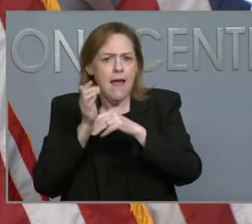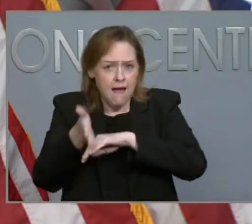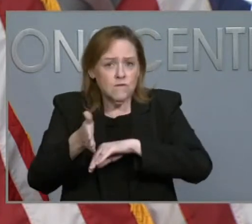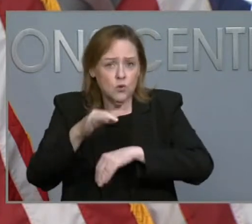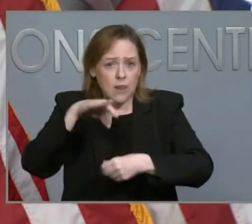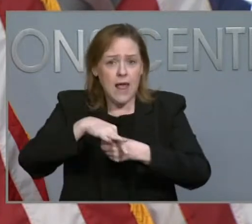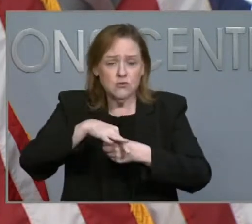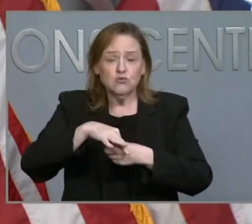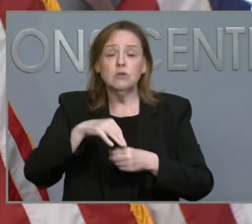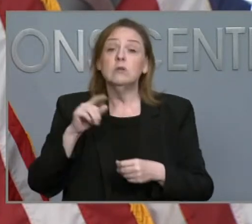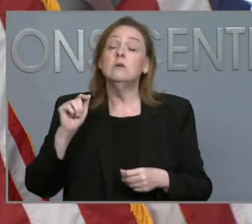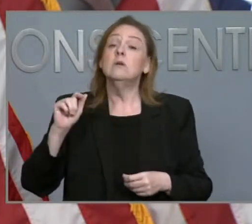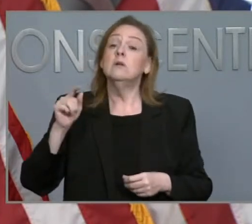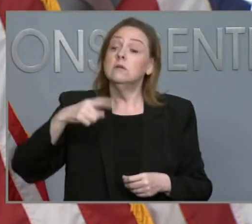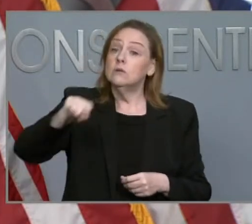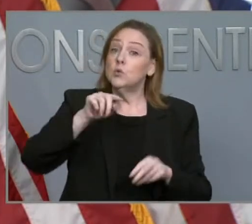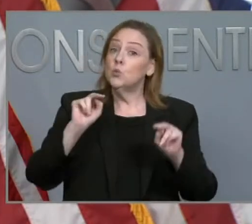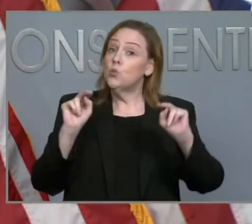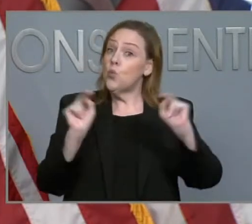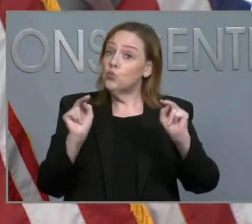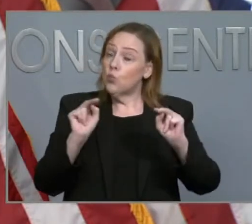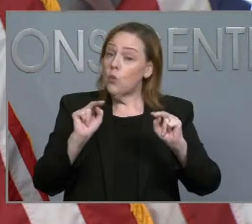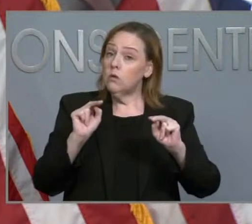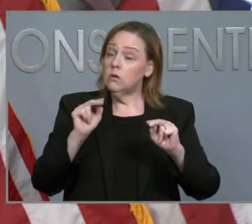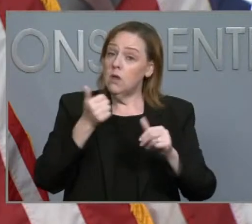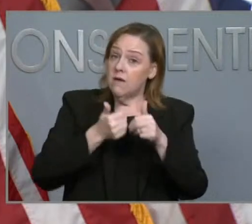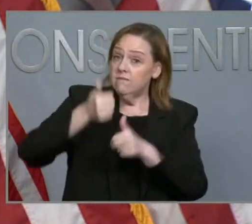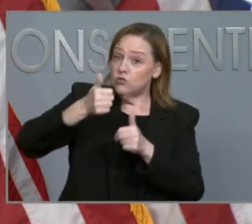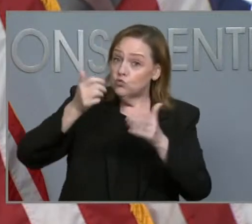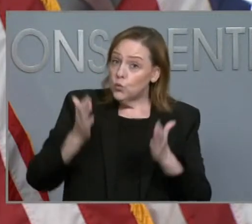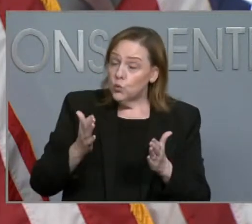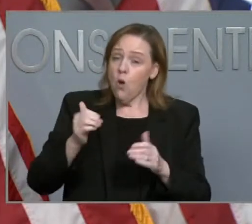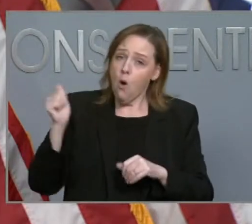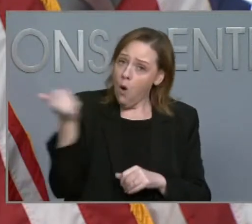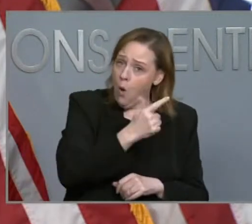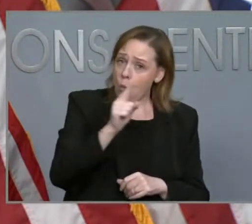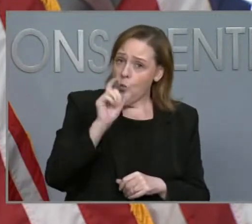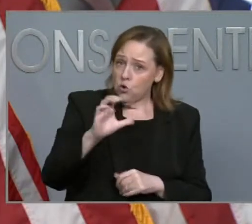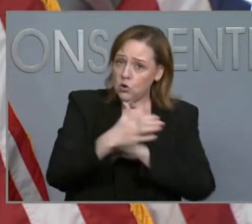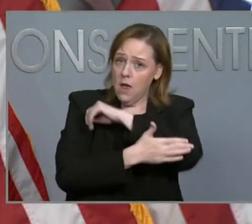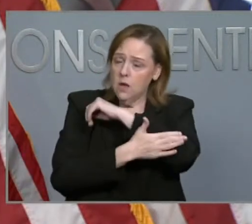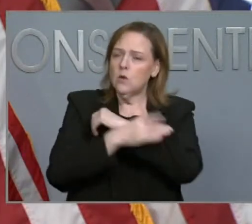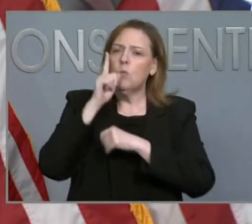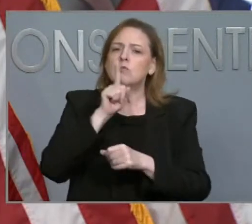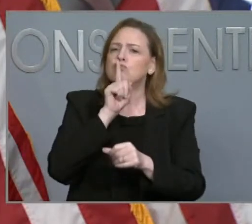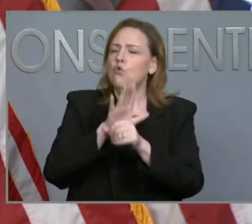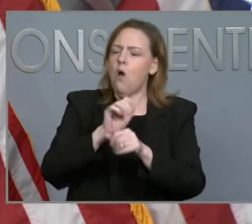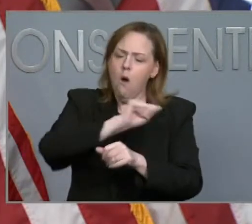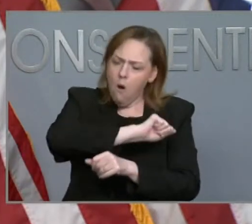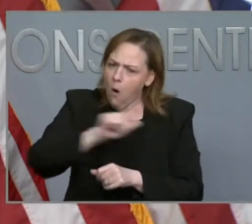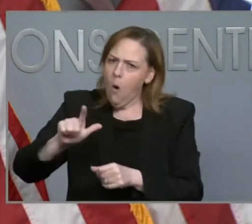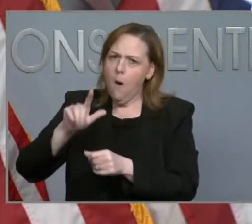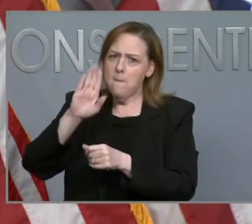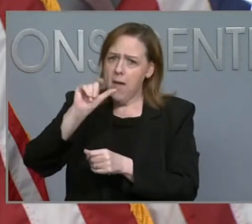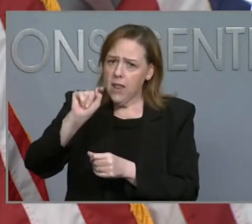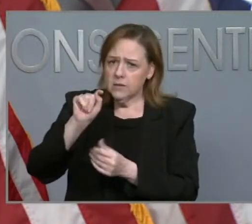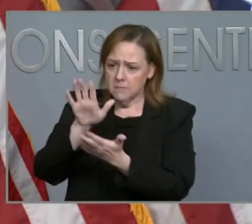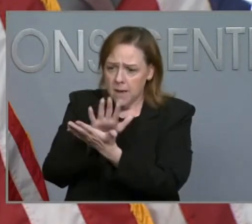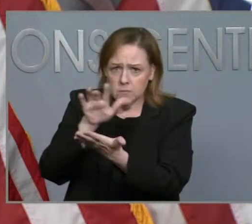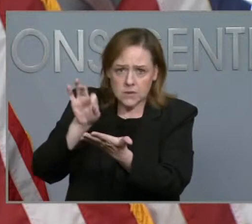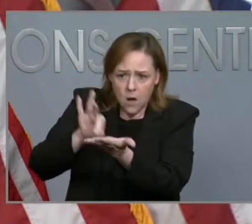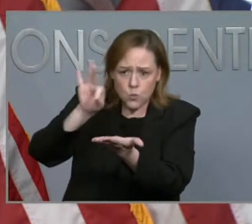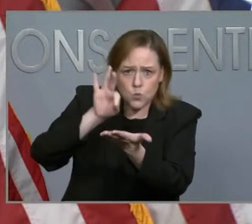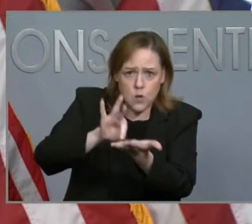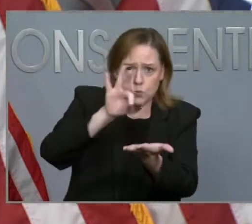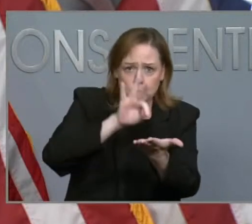in all 100 counties will ensure every eligible ballot is counted. They will audit and ultimately certify